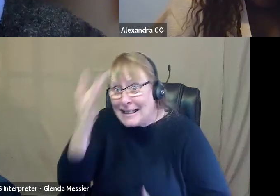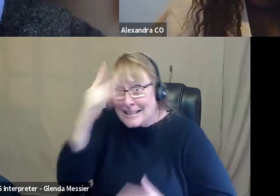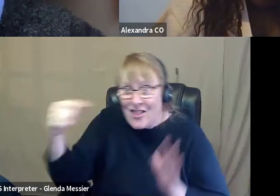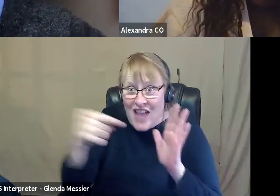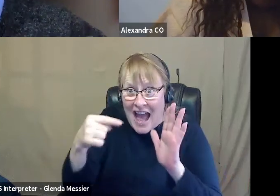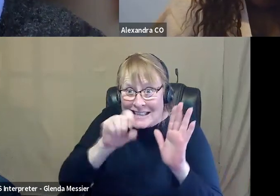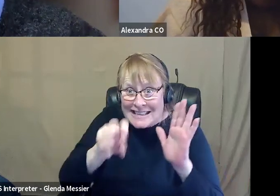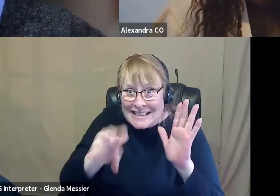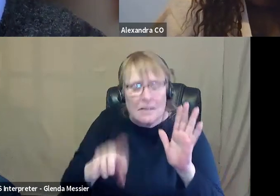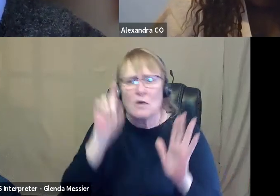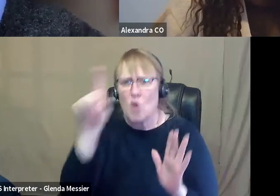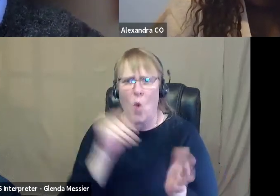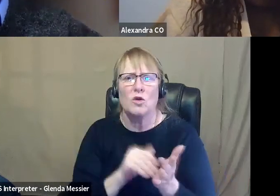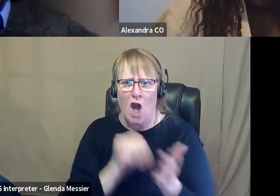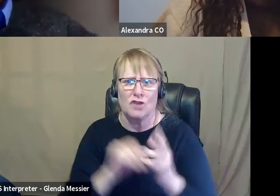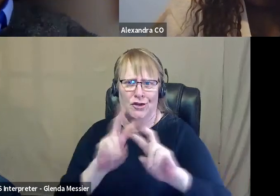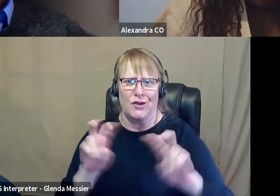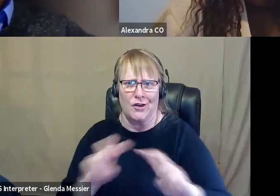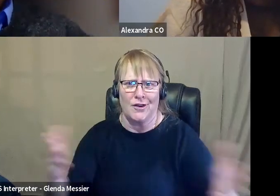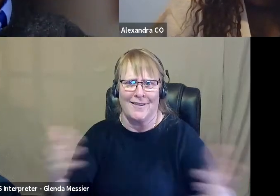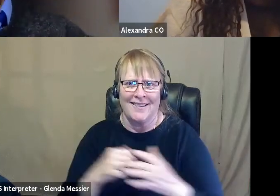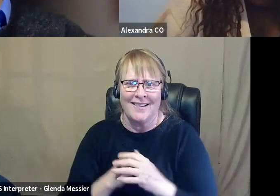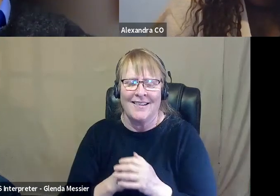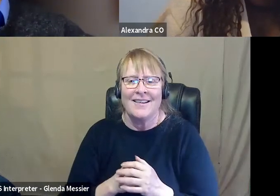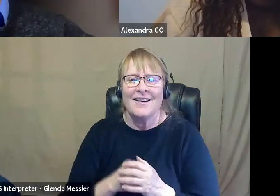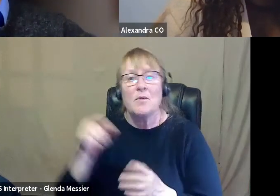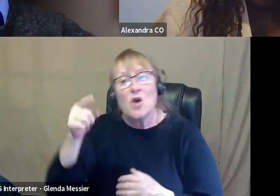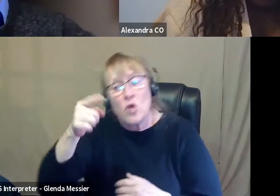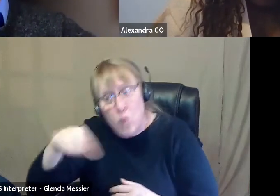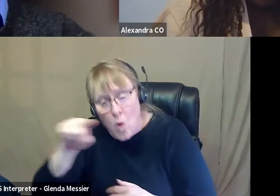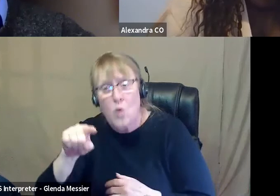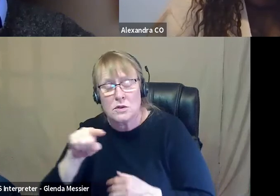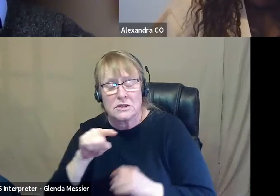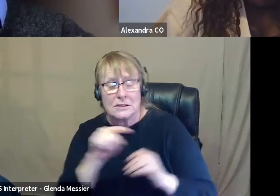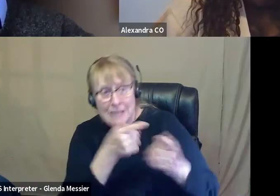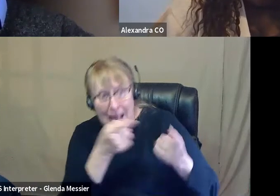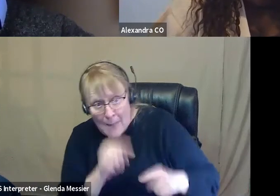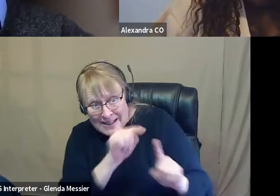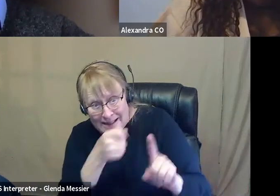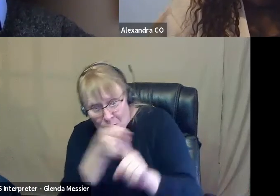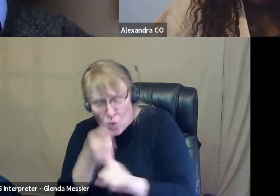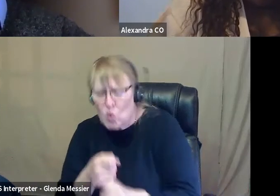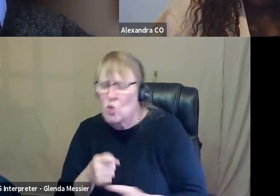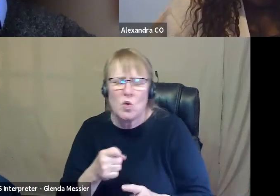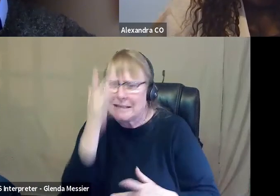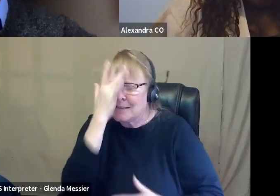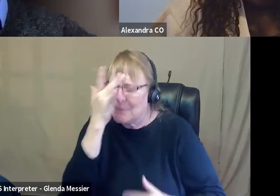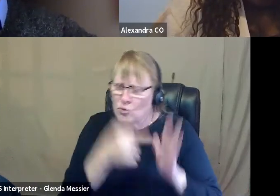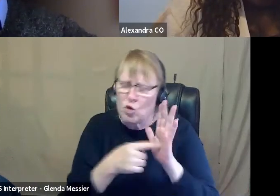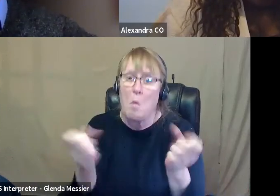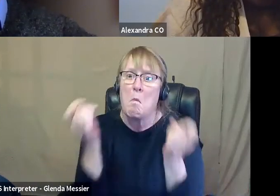the doctor. So, those that have had it from the case series that we've seen, they have quite profound symptoms. And,